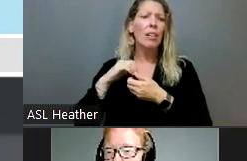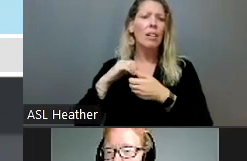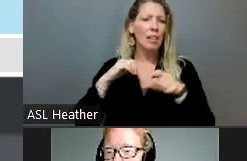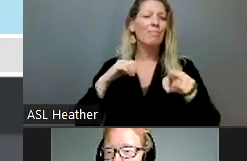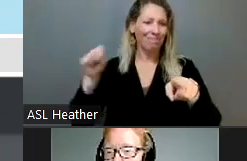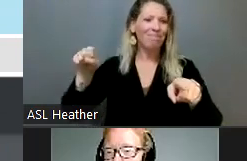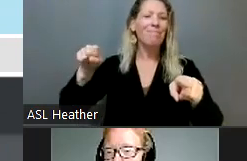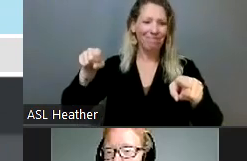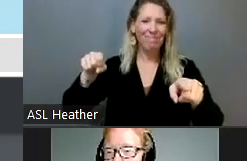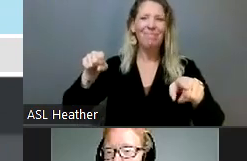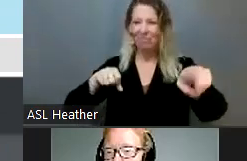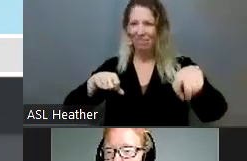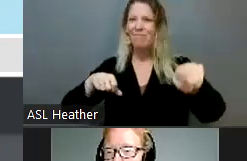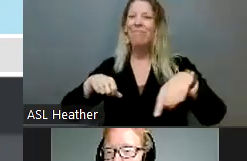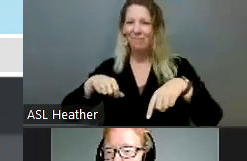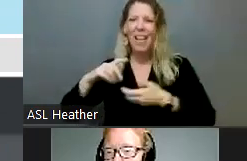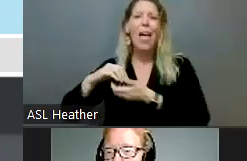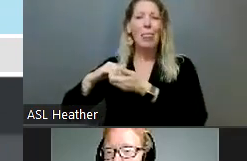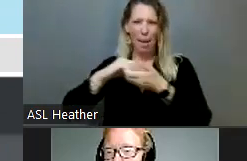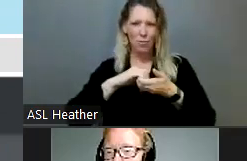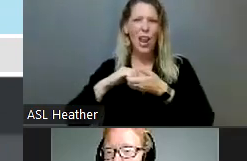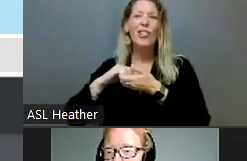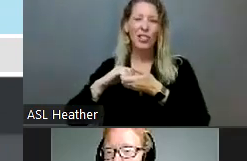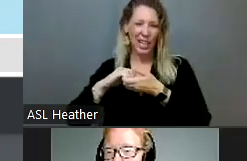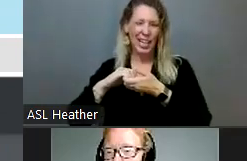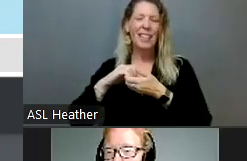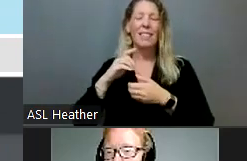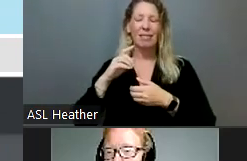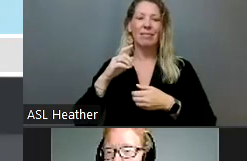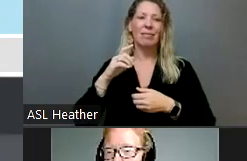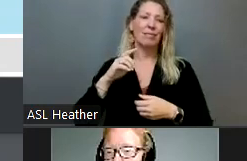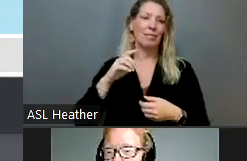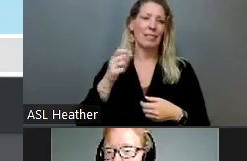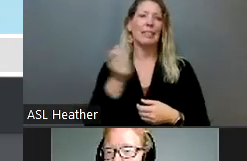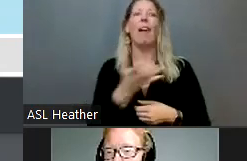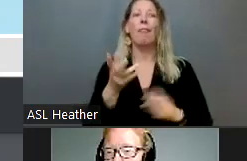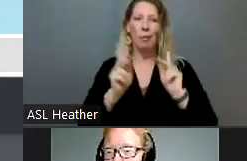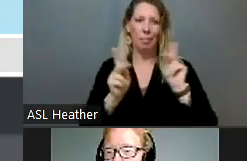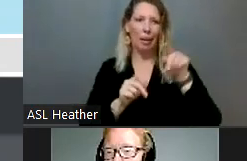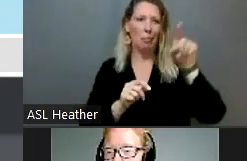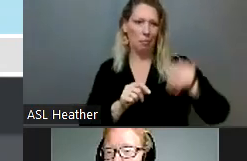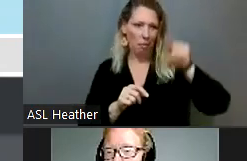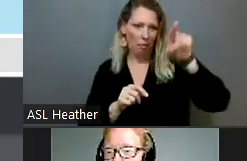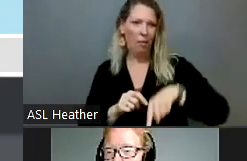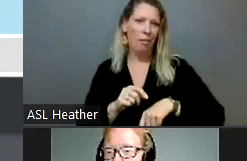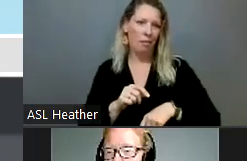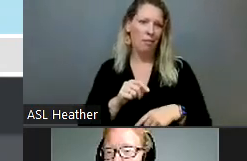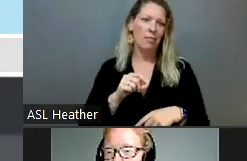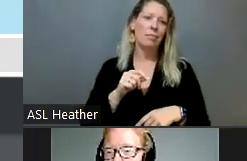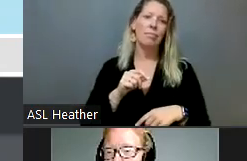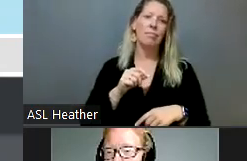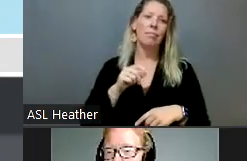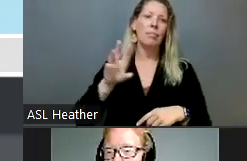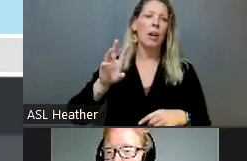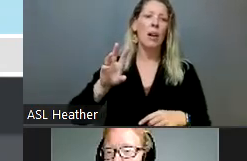Yeah, here we go. So this was a collaboration of folks, including Leah Lakshmi, once again, who's an incredible disability